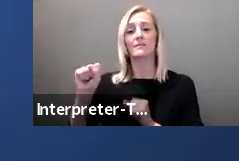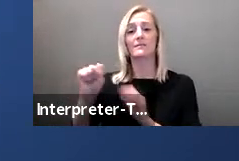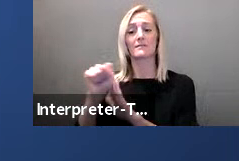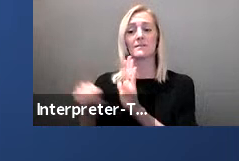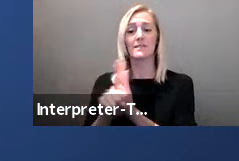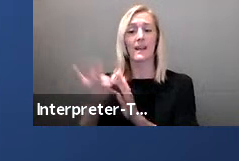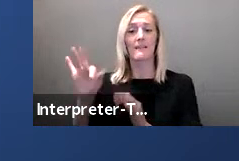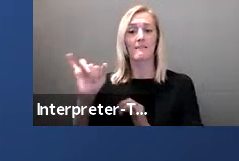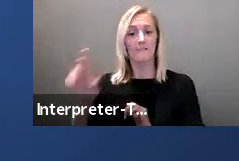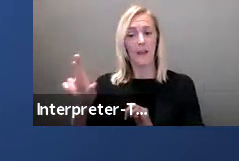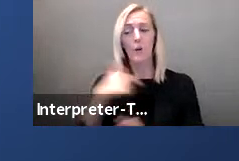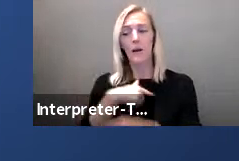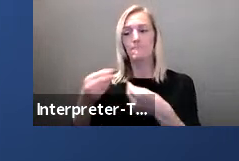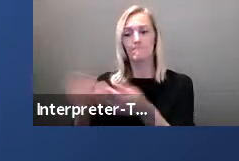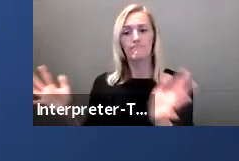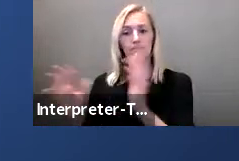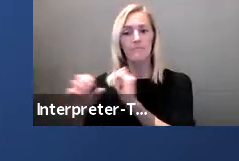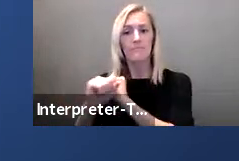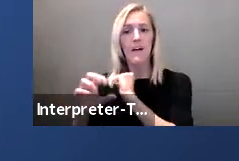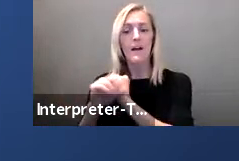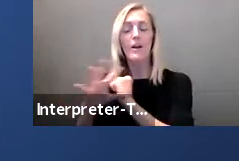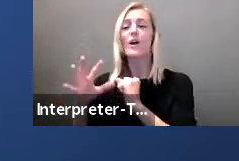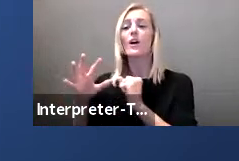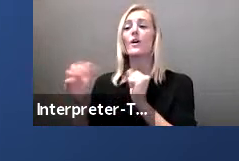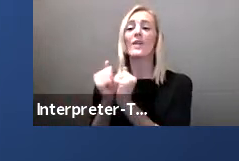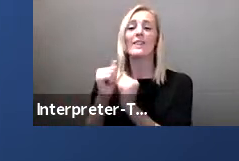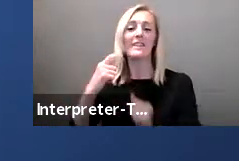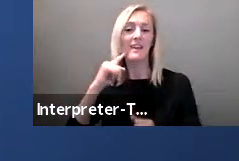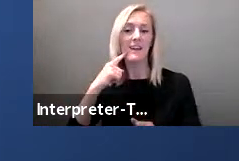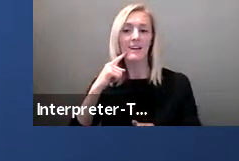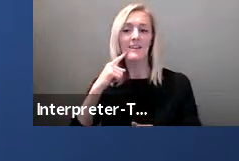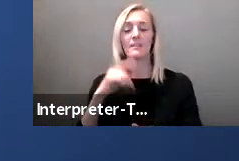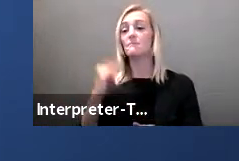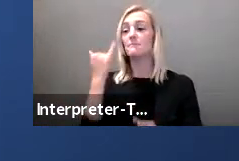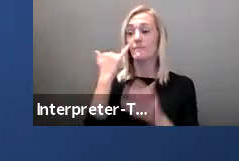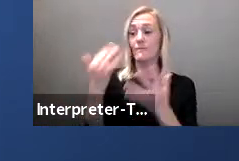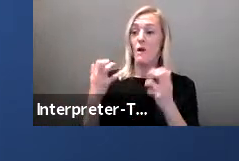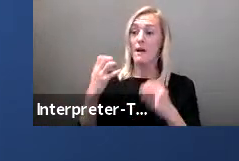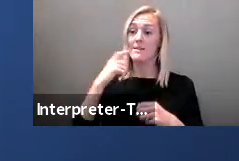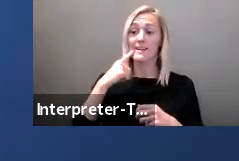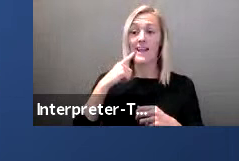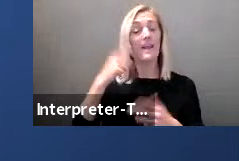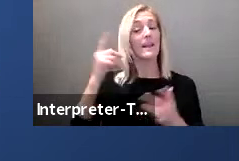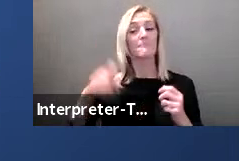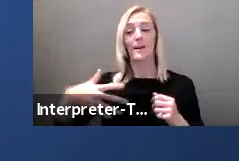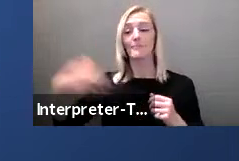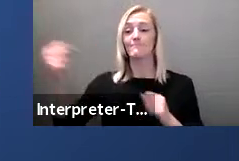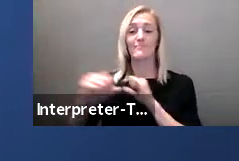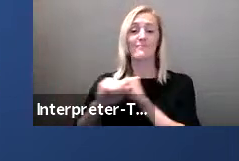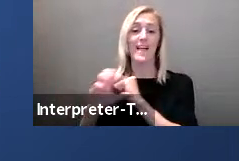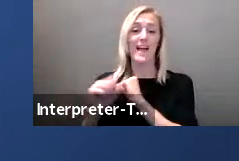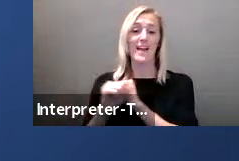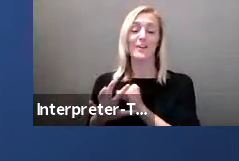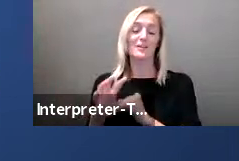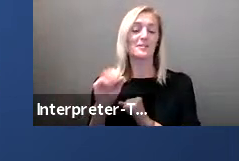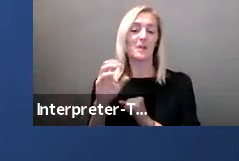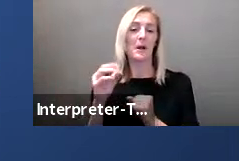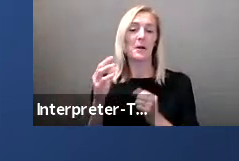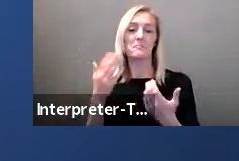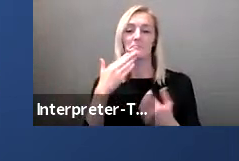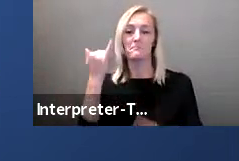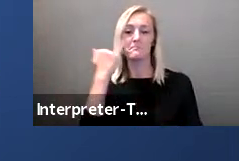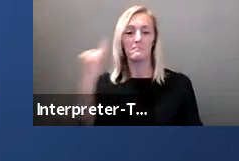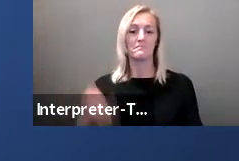their flyer. We attached candy to it. And if they wanted the candy, they had to take the flyer. So we thought that worked out very